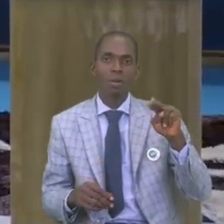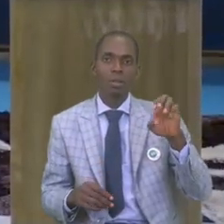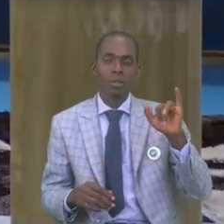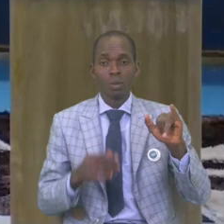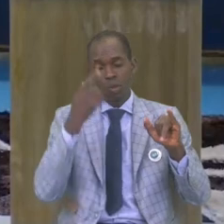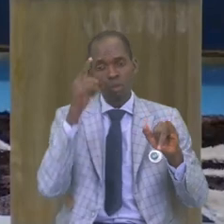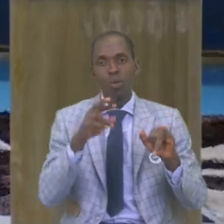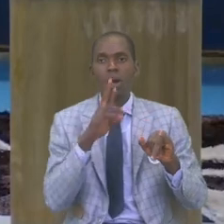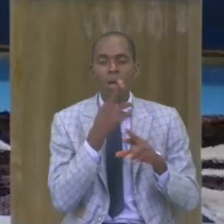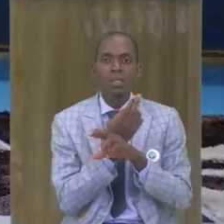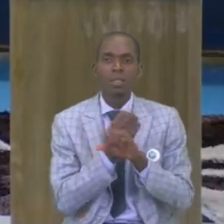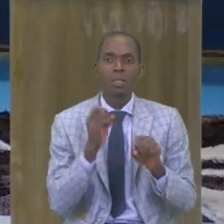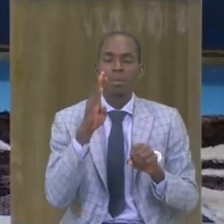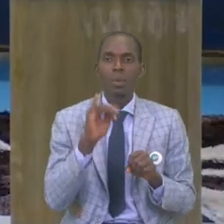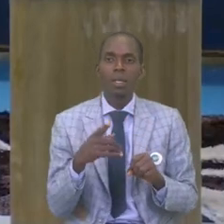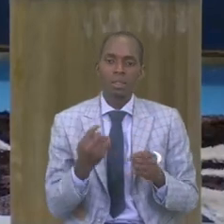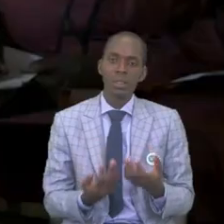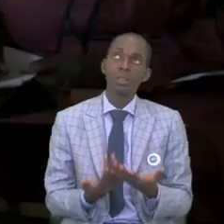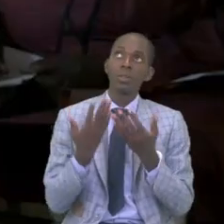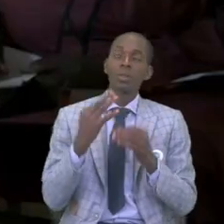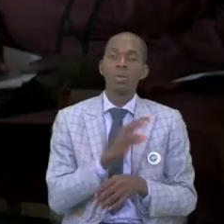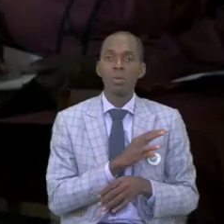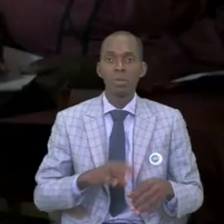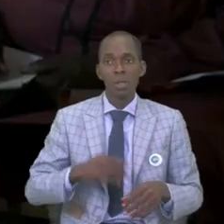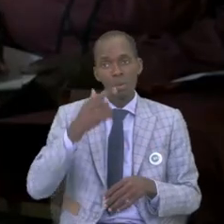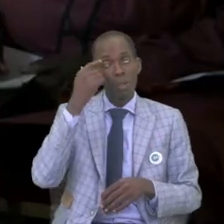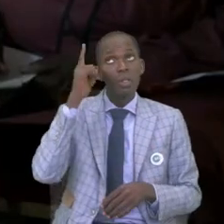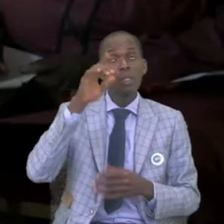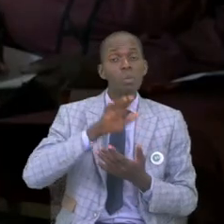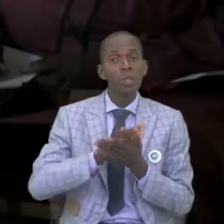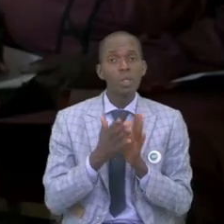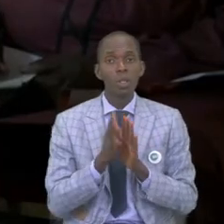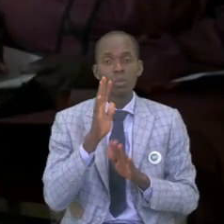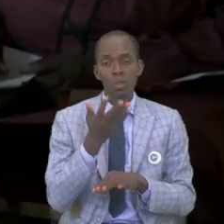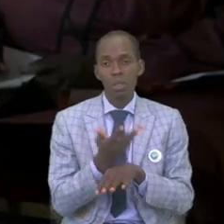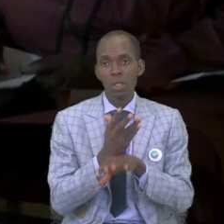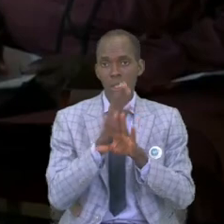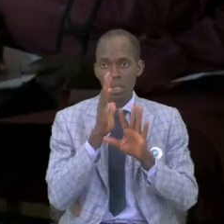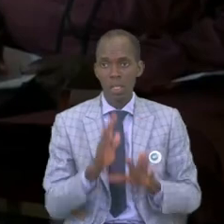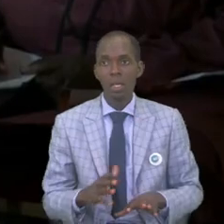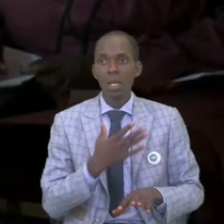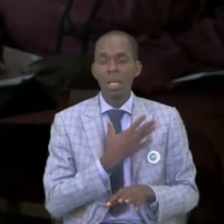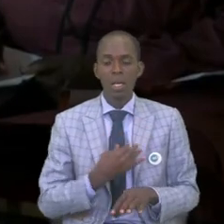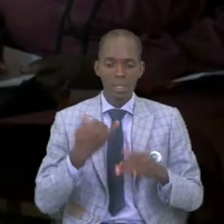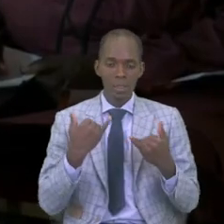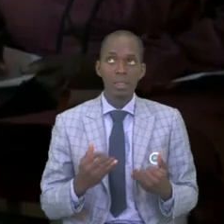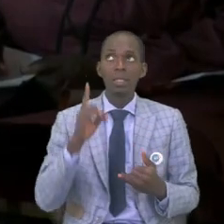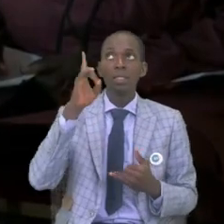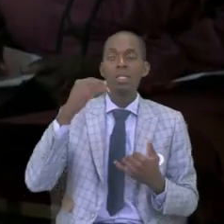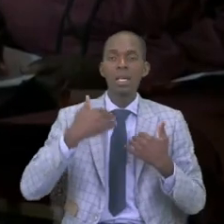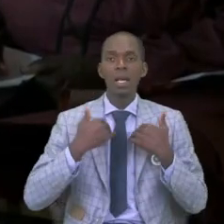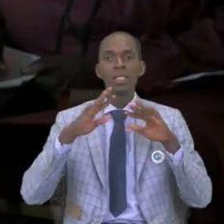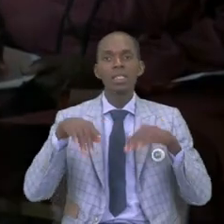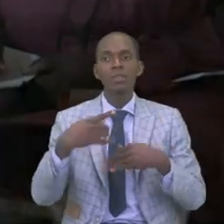Christ, because he became your advocate, because he became your attorney, and because he has now given you the power